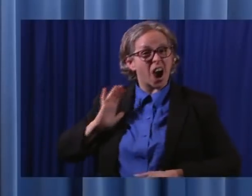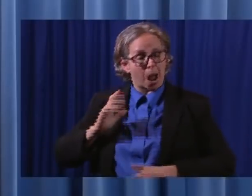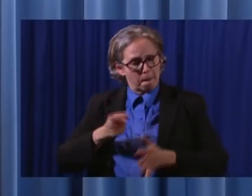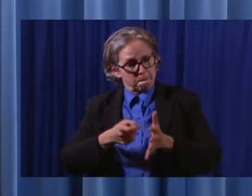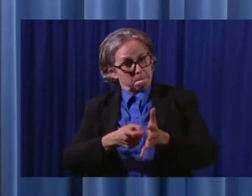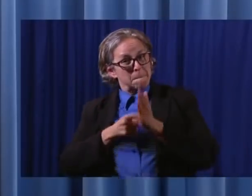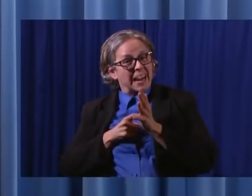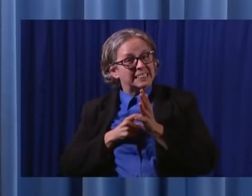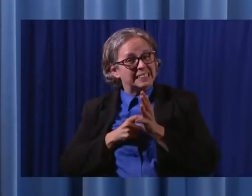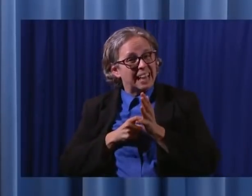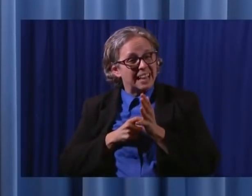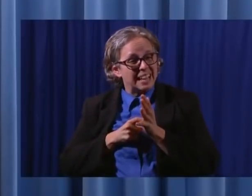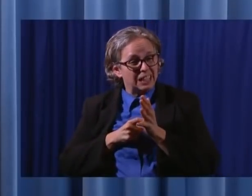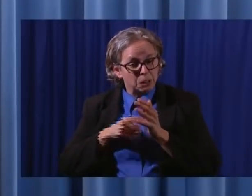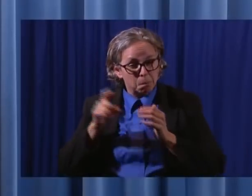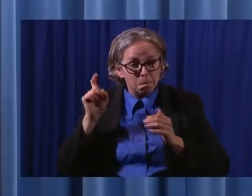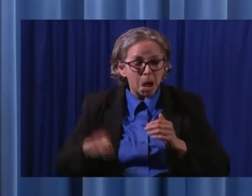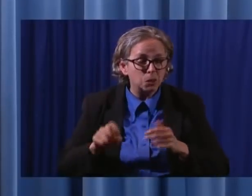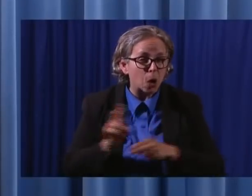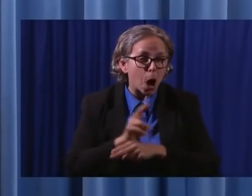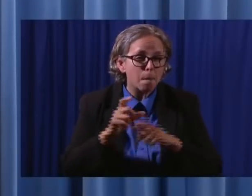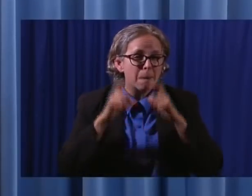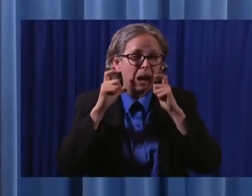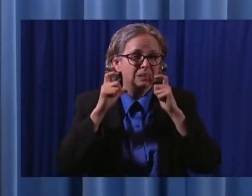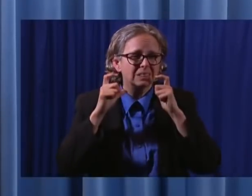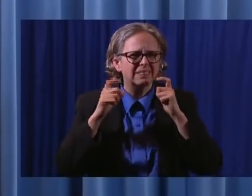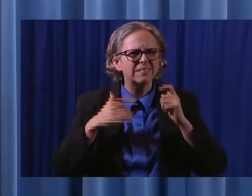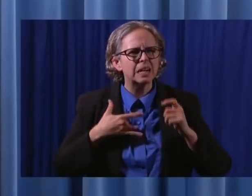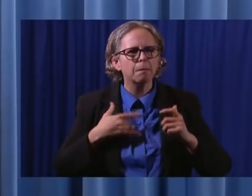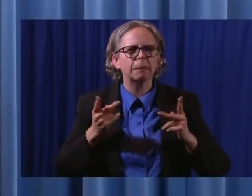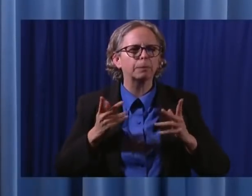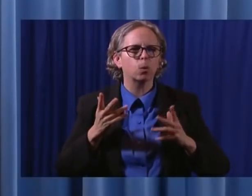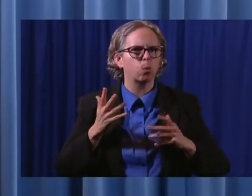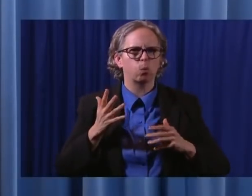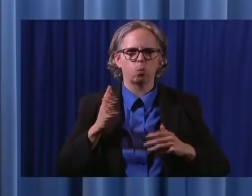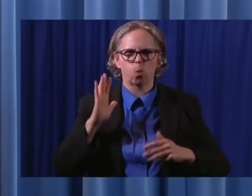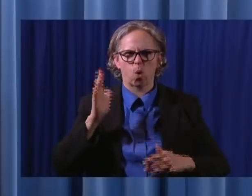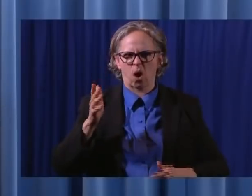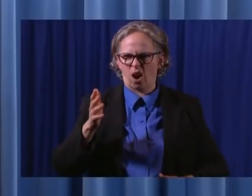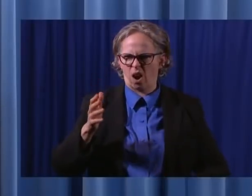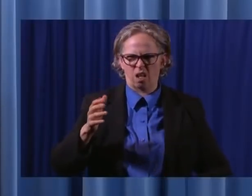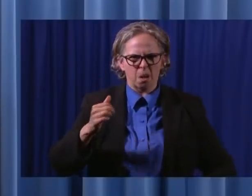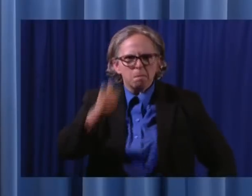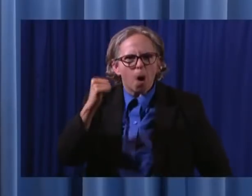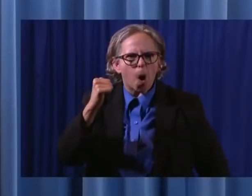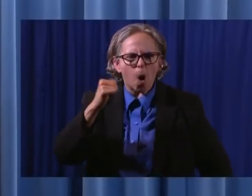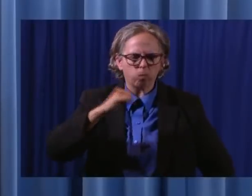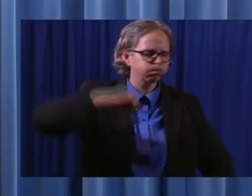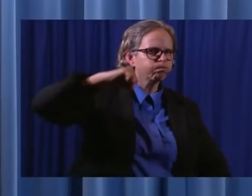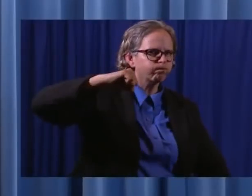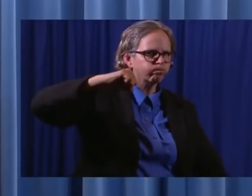was something that a significant number of Ohioans would not accept. So